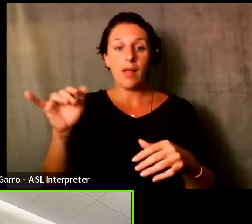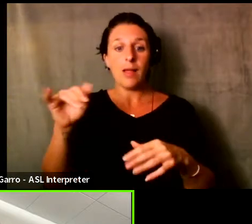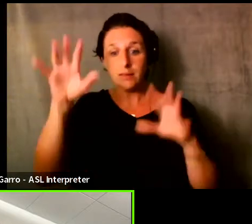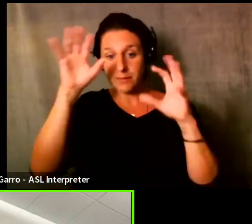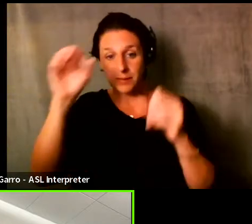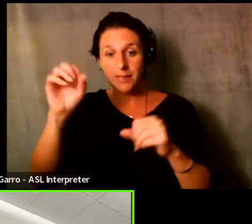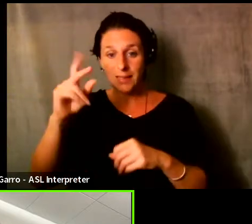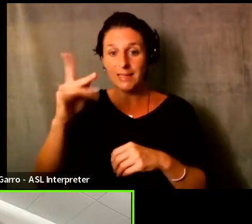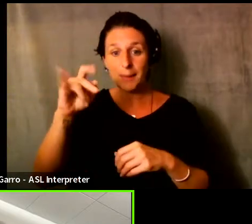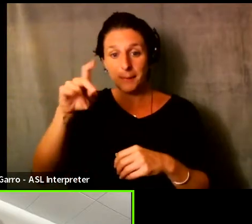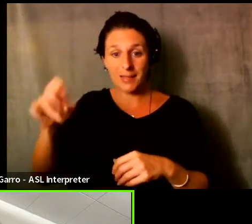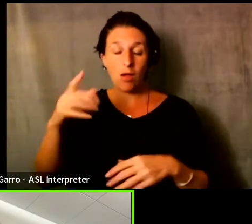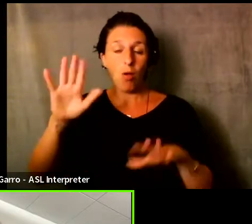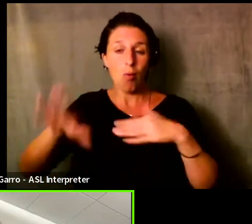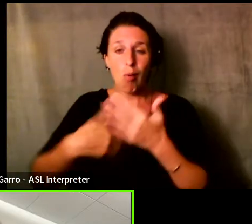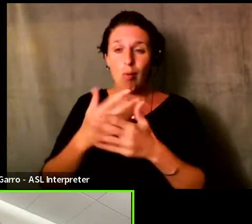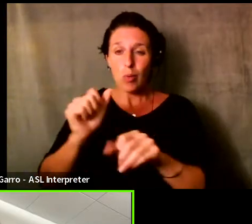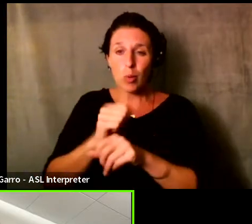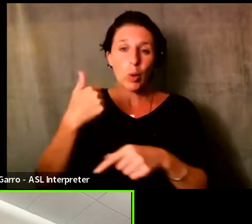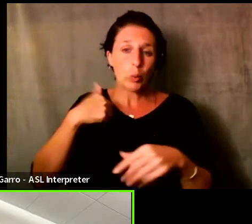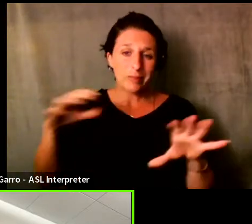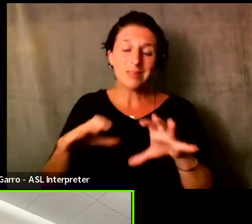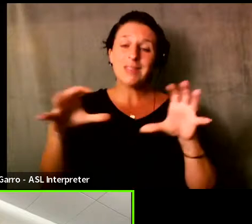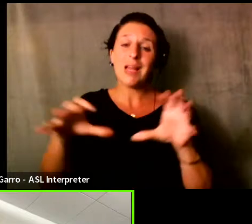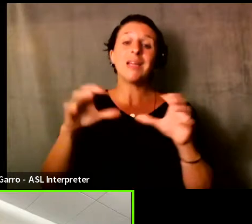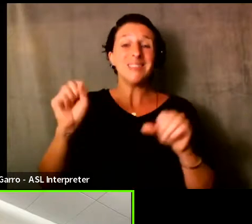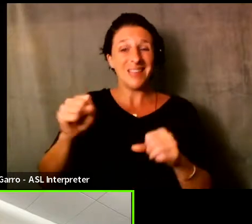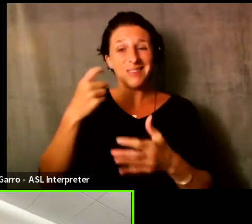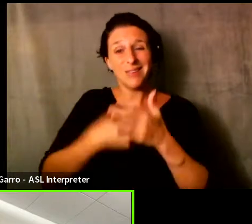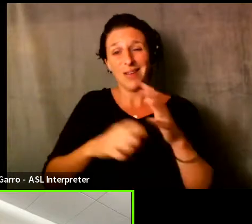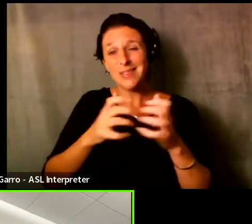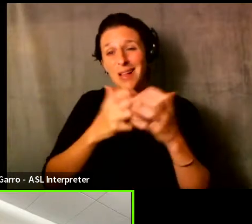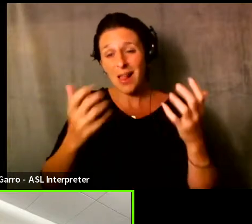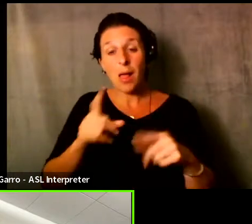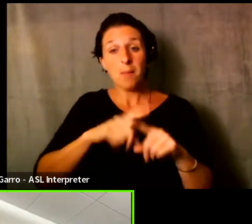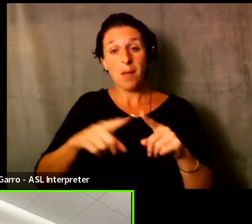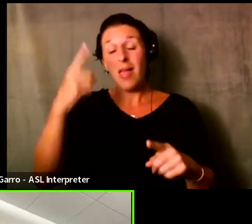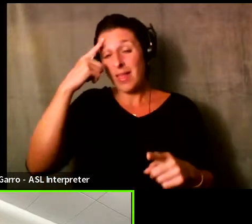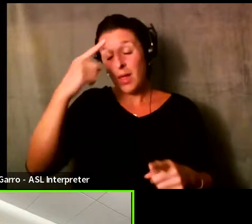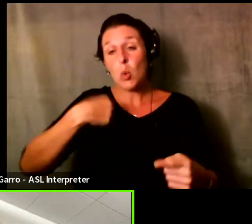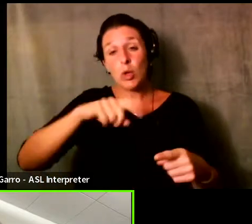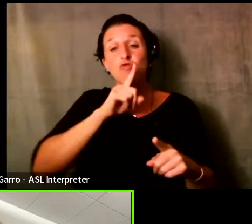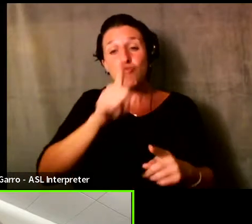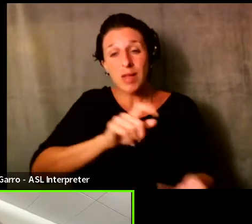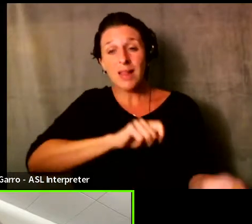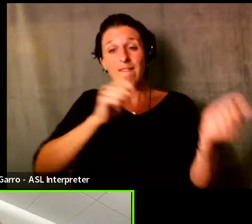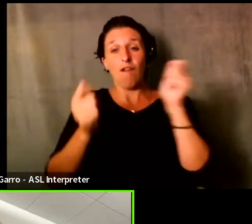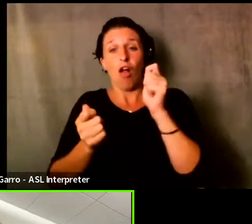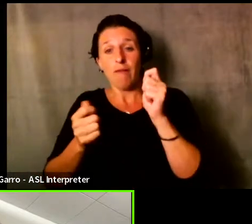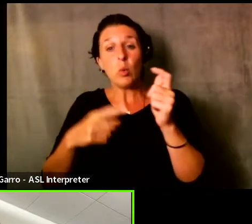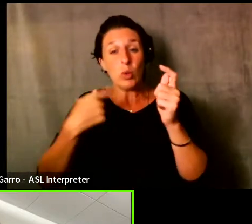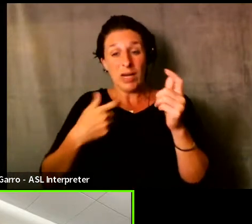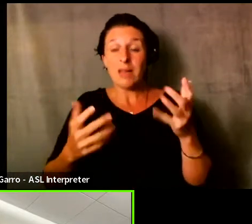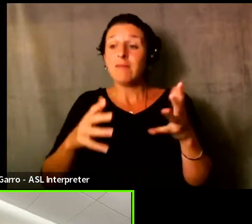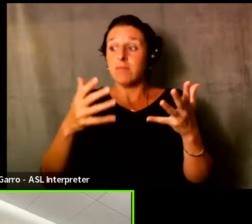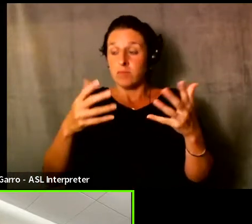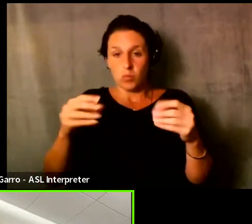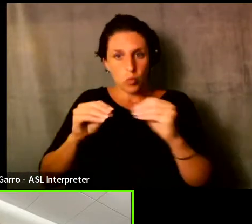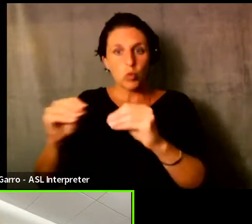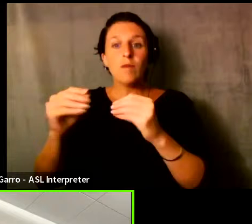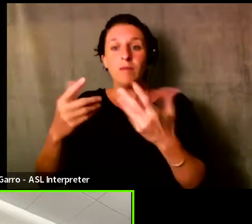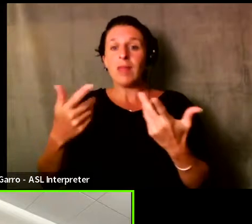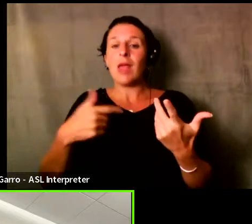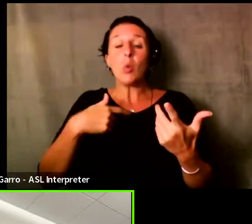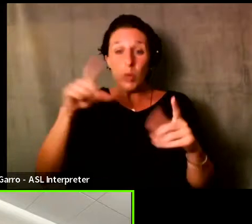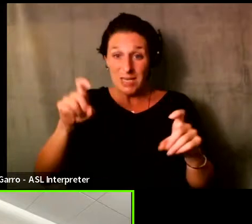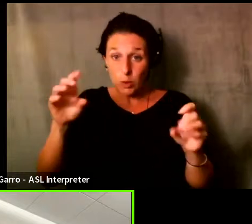the work that we've done. Yes, it's cost a lot, but I think we've really evolved and we've made some movement. Do we need to do more? Absolutely. So there's no